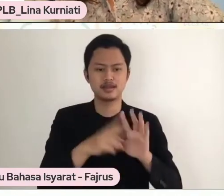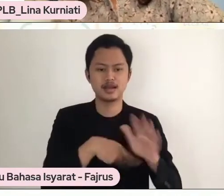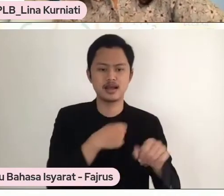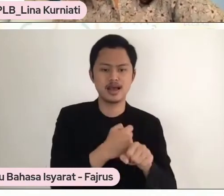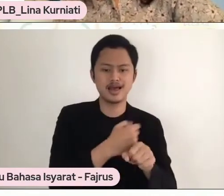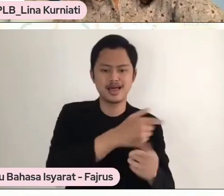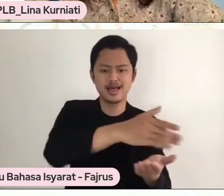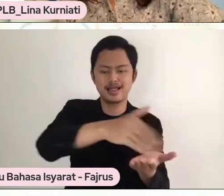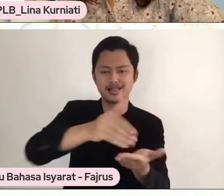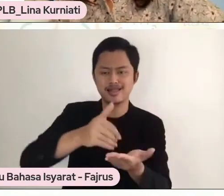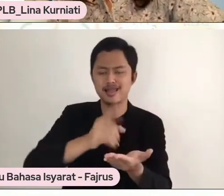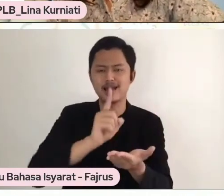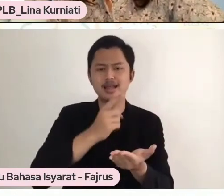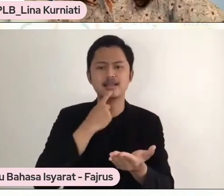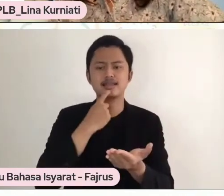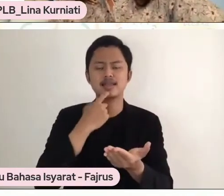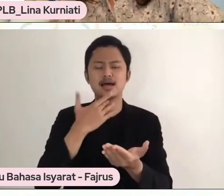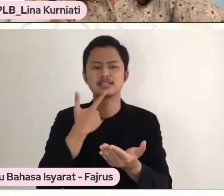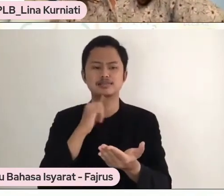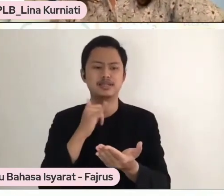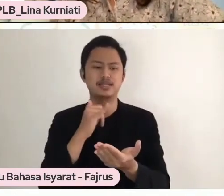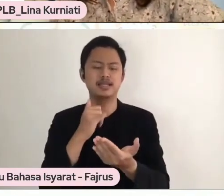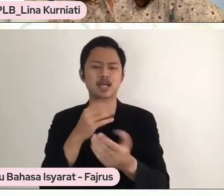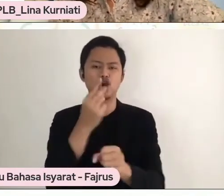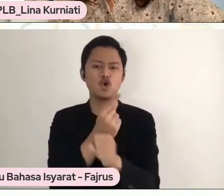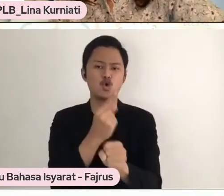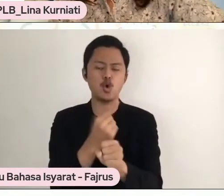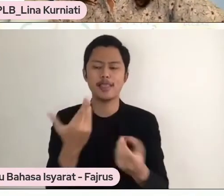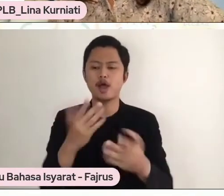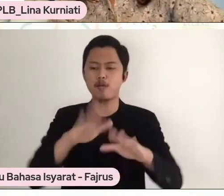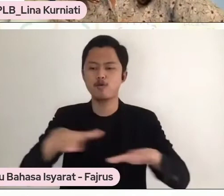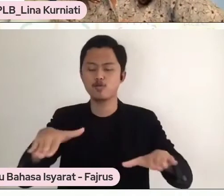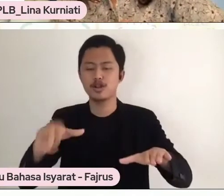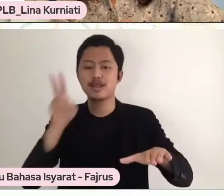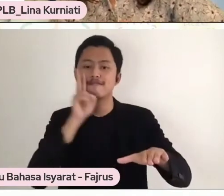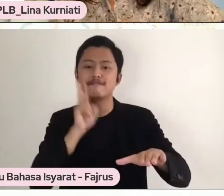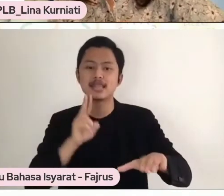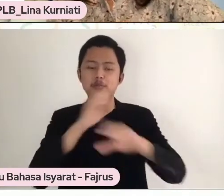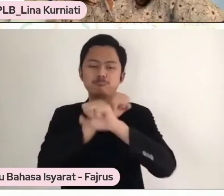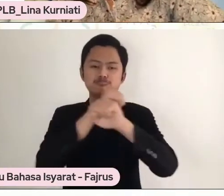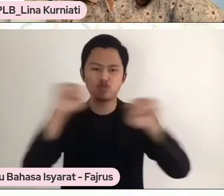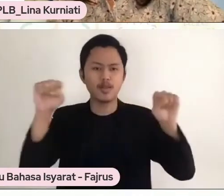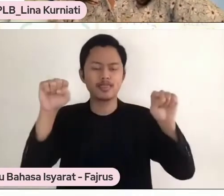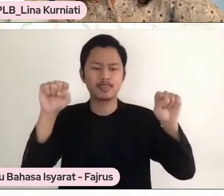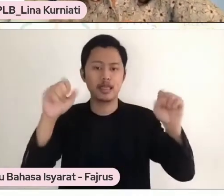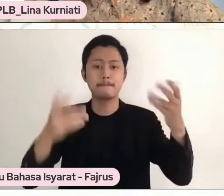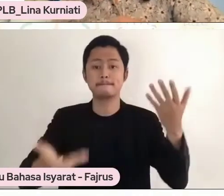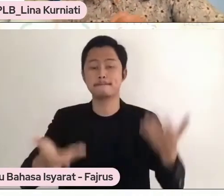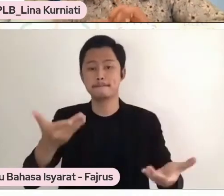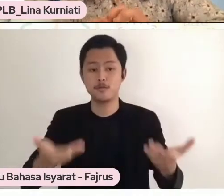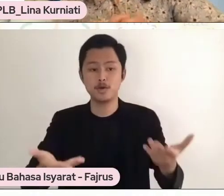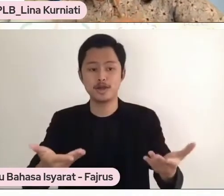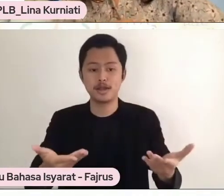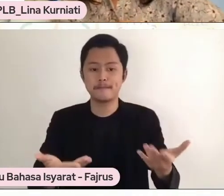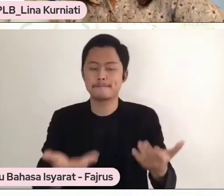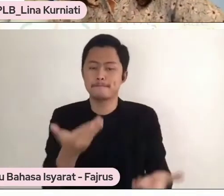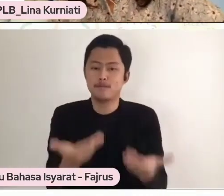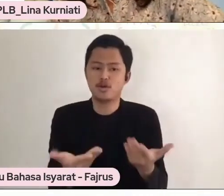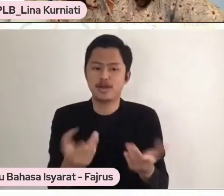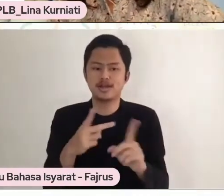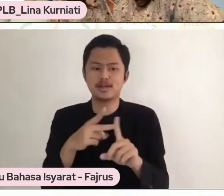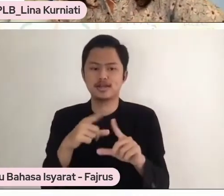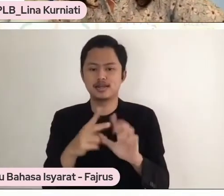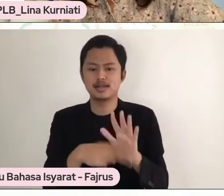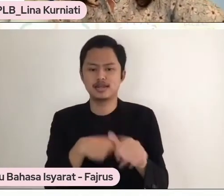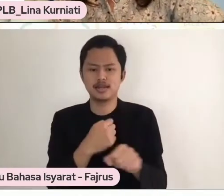mengenai resiliensi guru atau murid yang ada di Vietnam ya. Mungkin maybe while you are